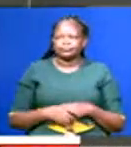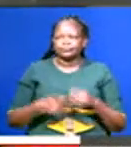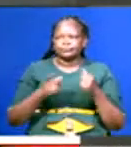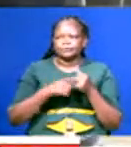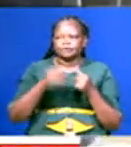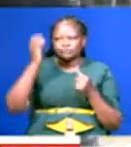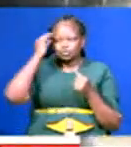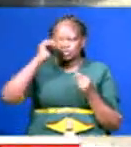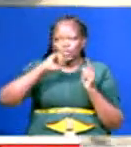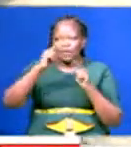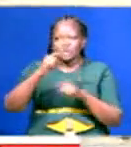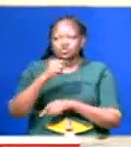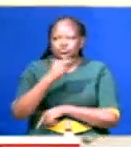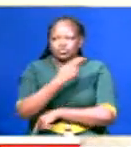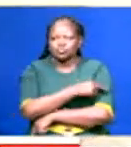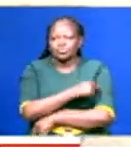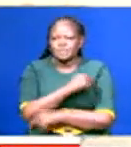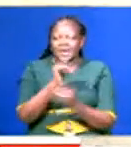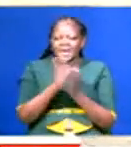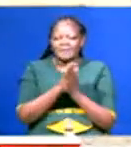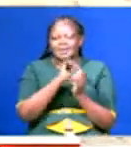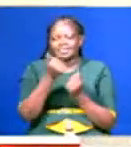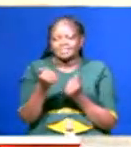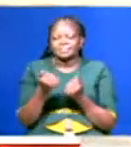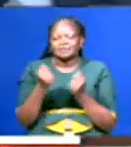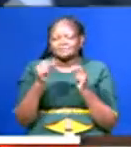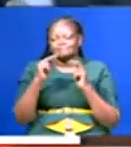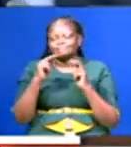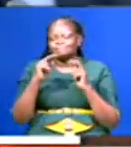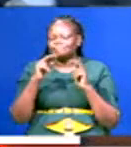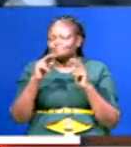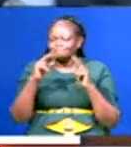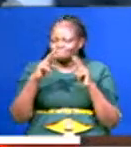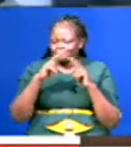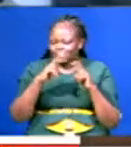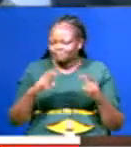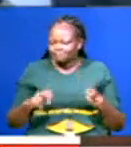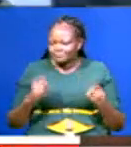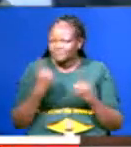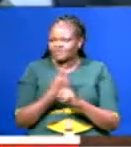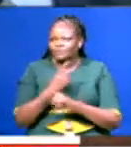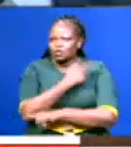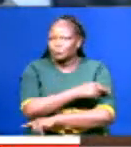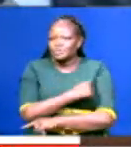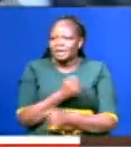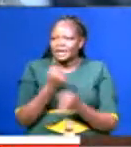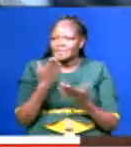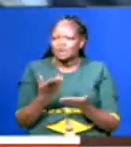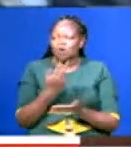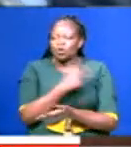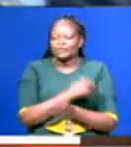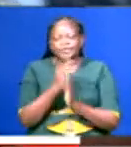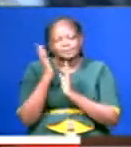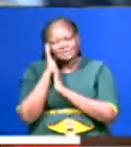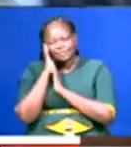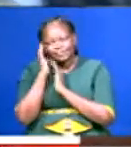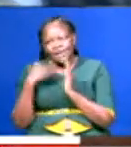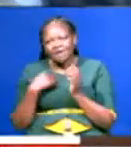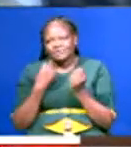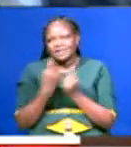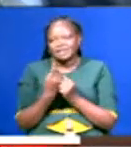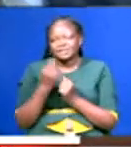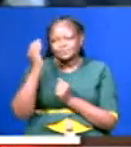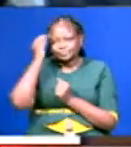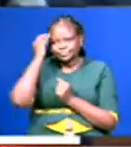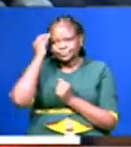to Mbagathi Hospital, while the rest were examined at various health facilities. Currently admitted, we have the 11